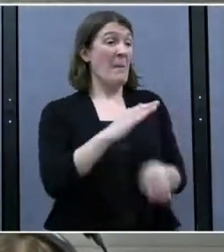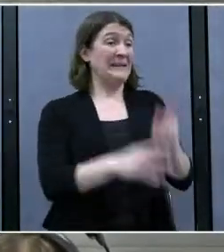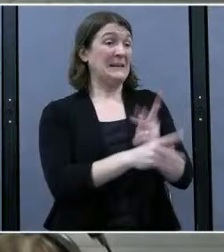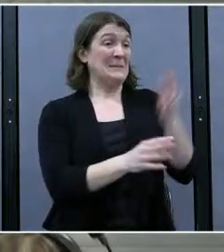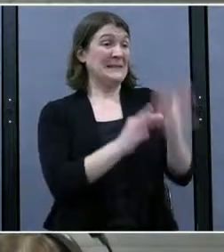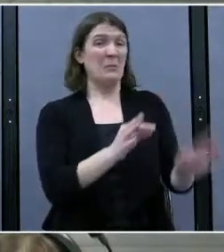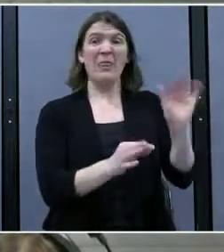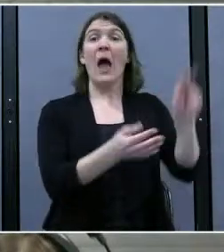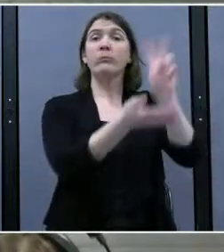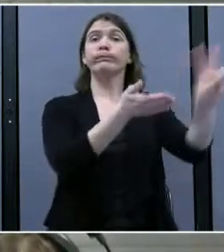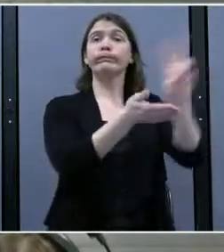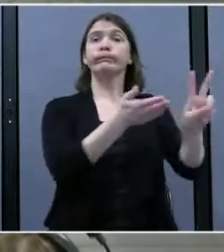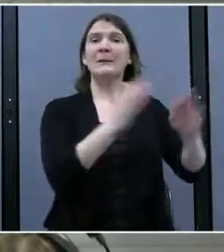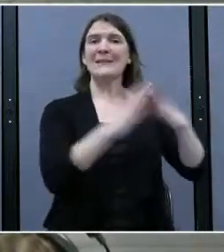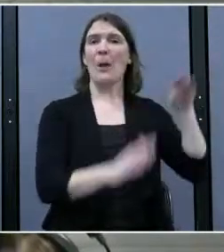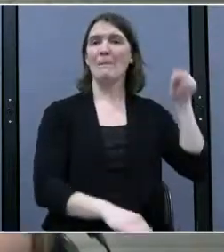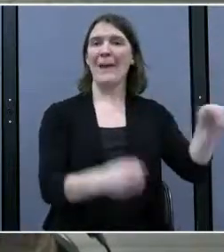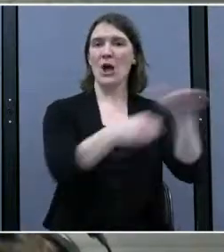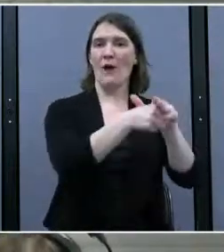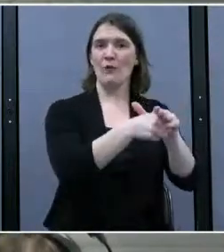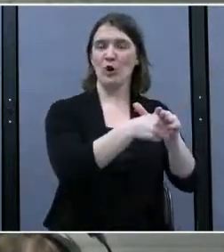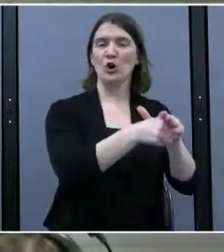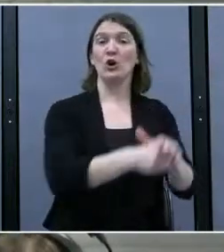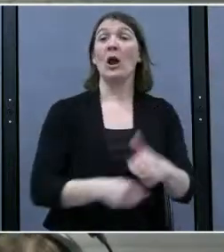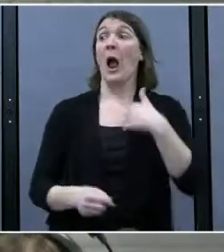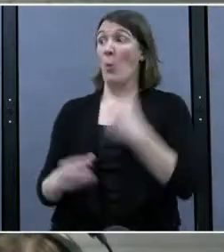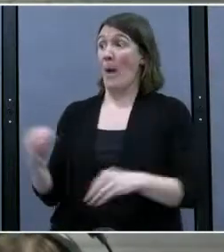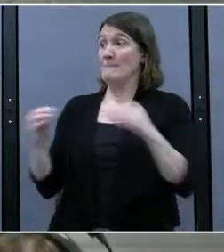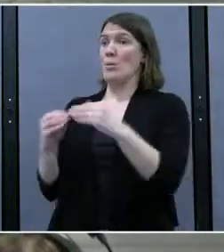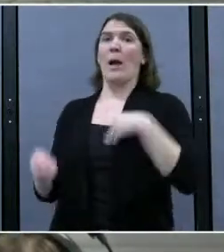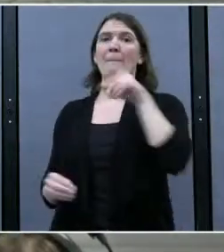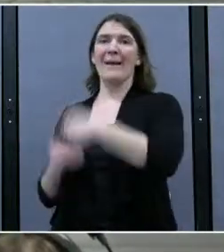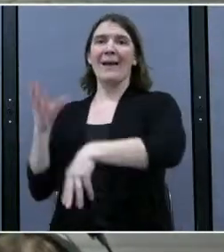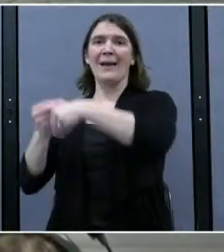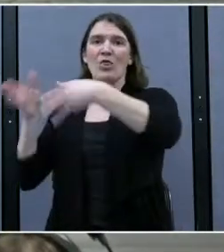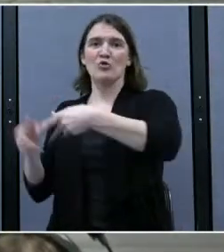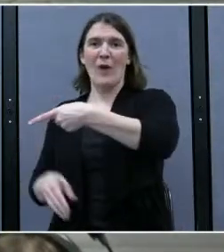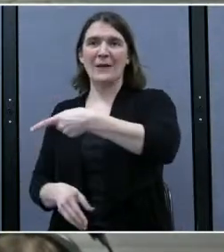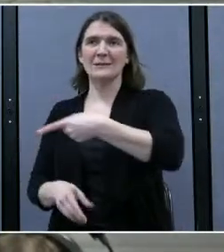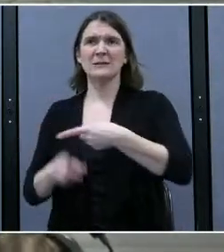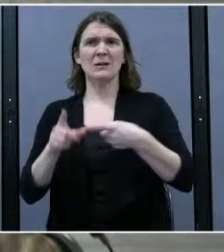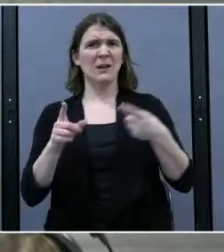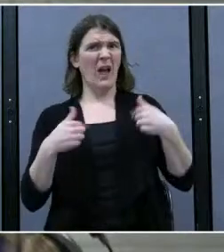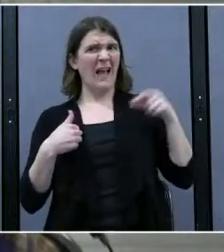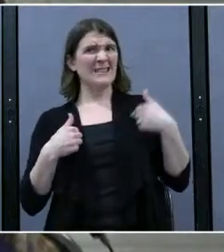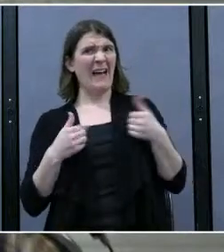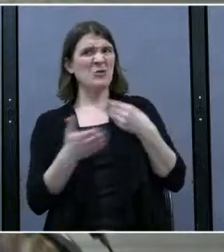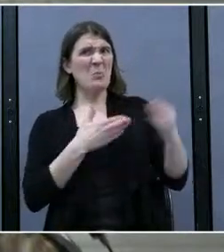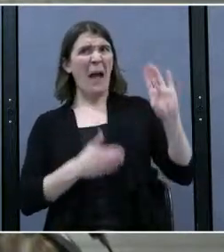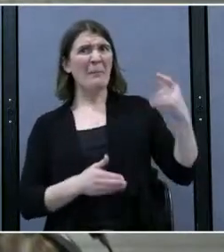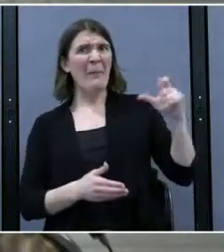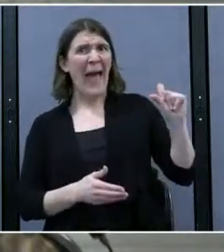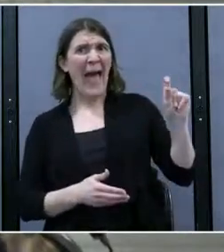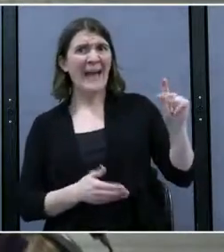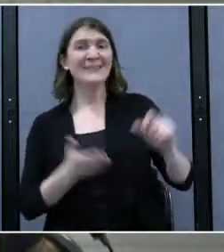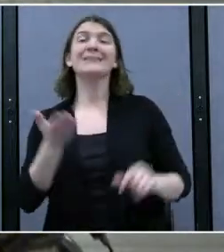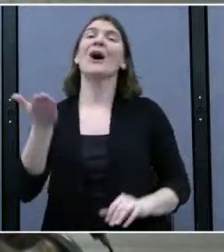week. Does that make sense? Okay, perfect. I just wondered if we had to buy bags.